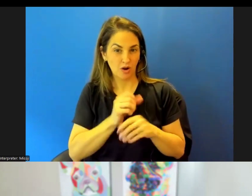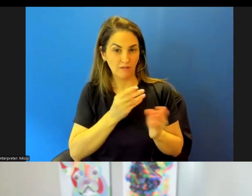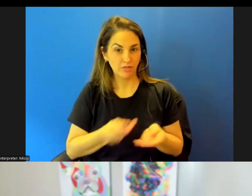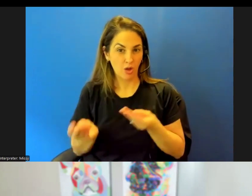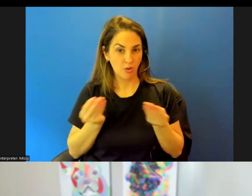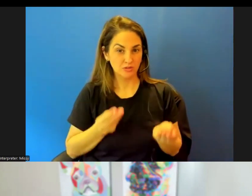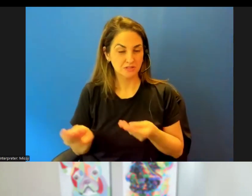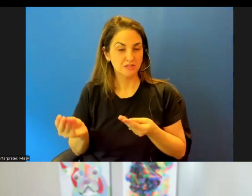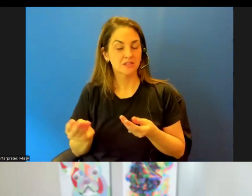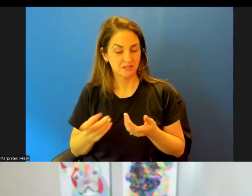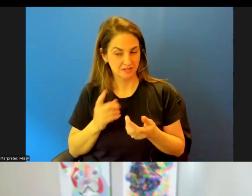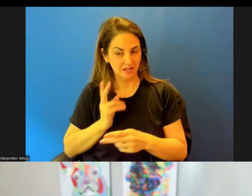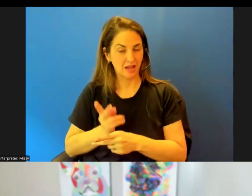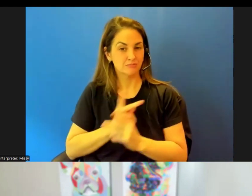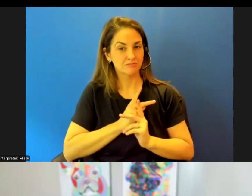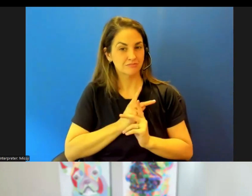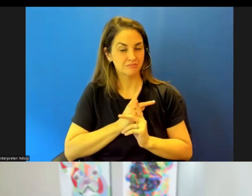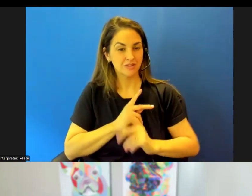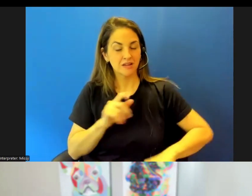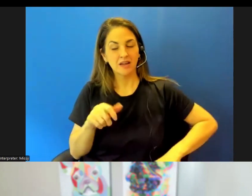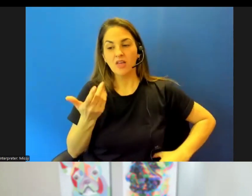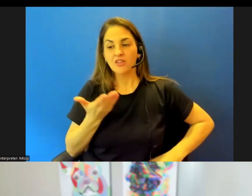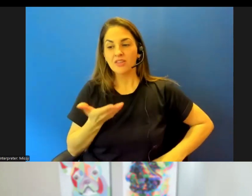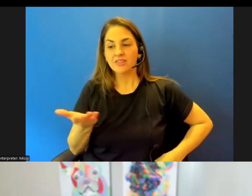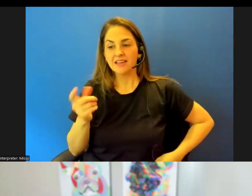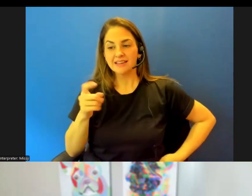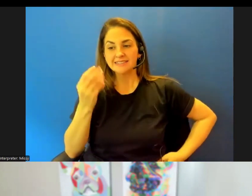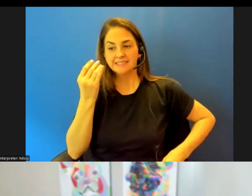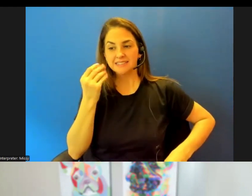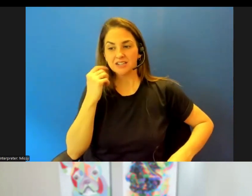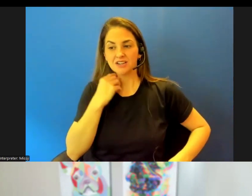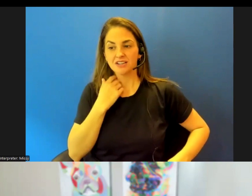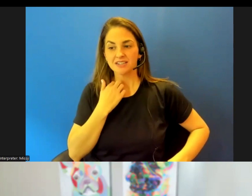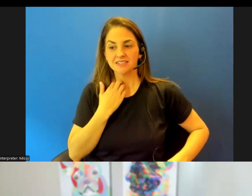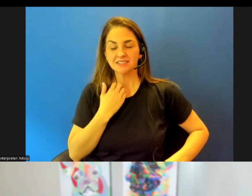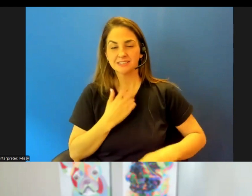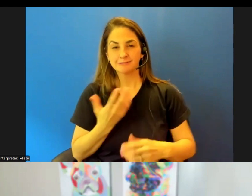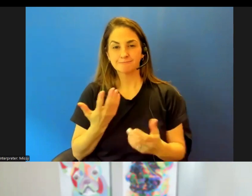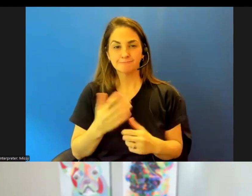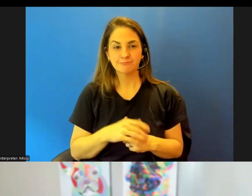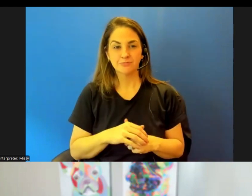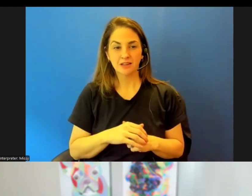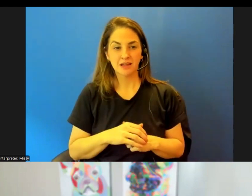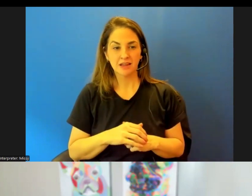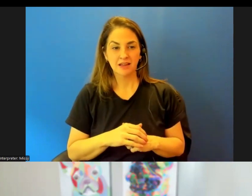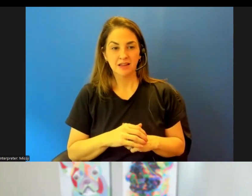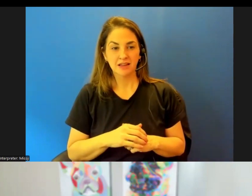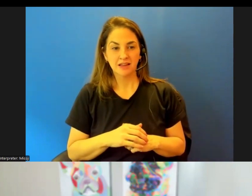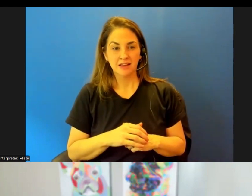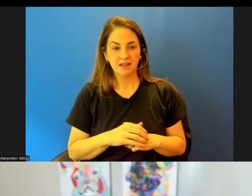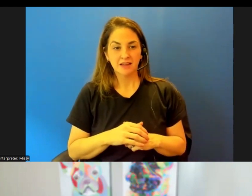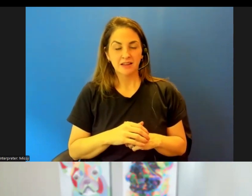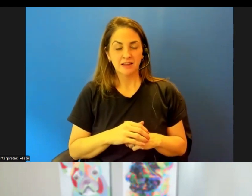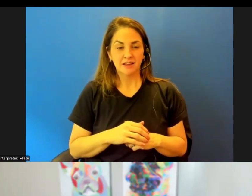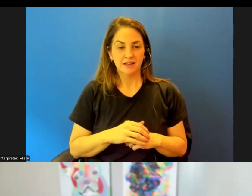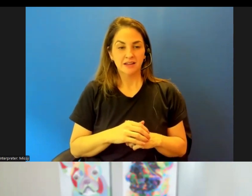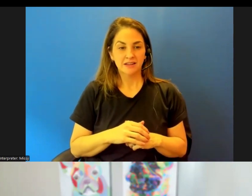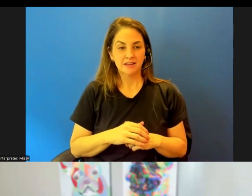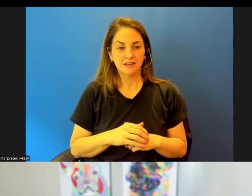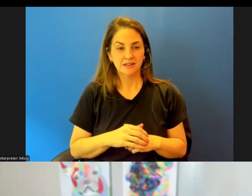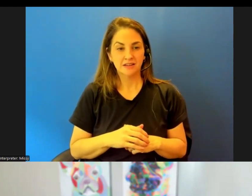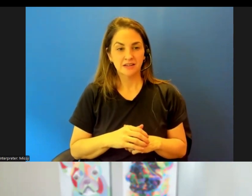their customers. I think another thing we need to think about in the education space around AI and the use of AI tools is